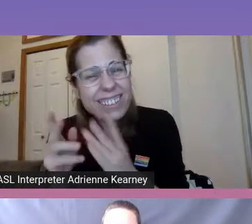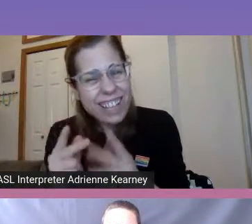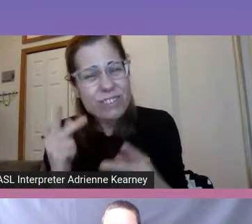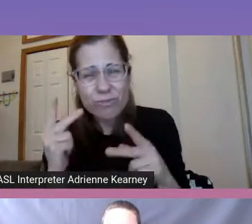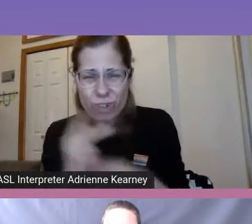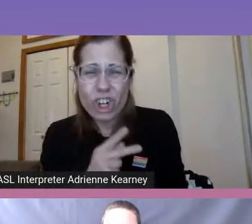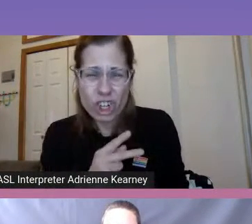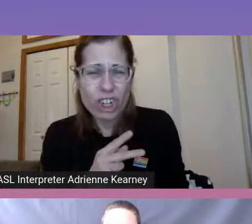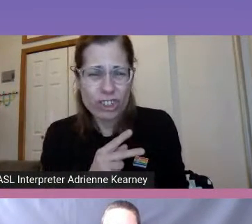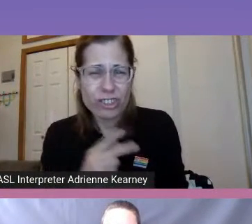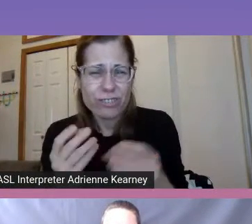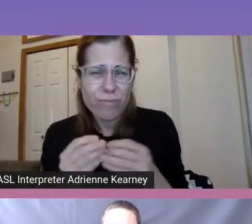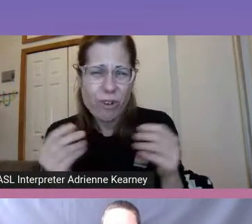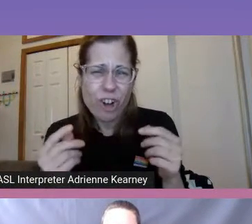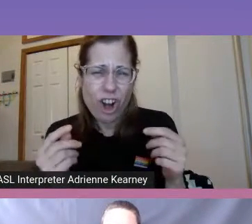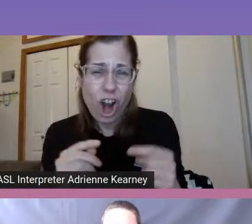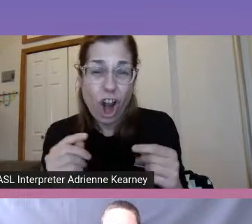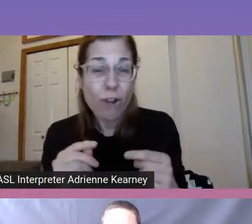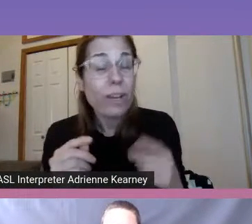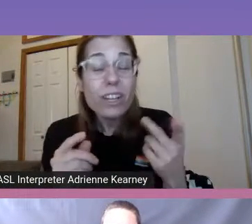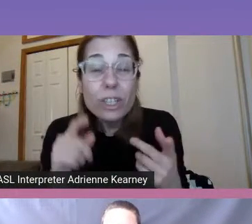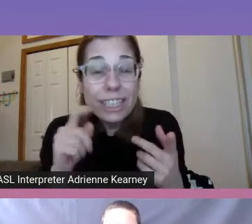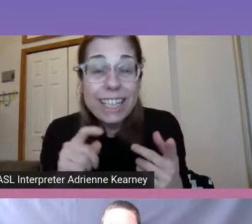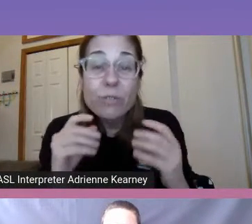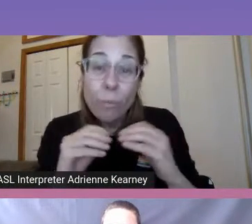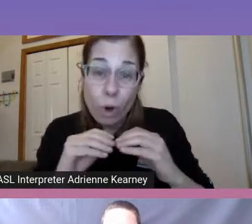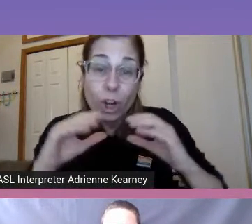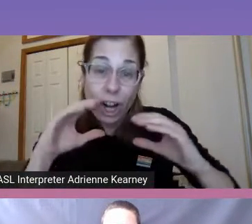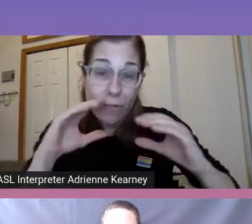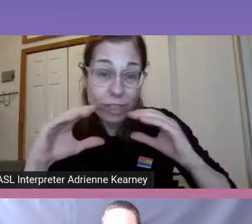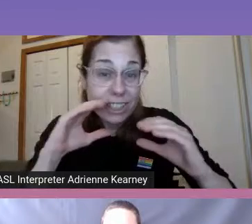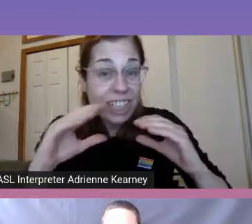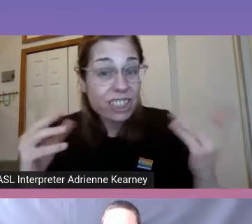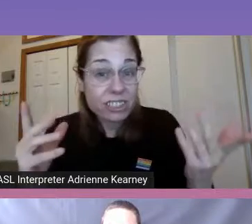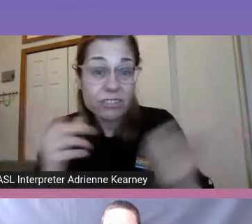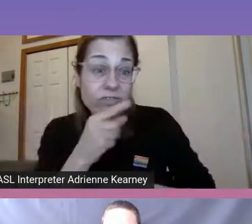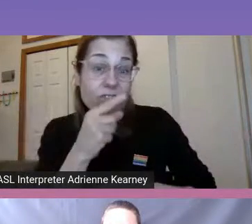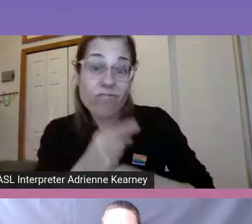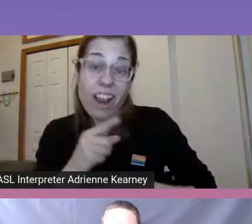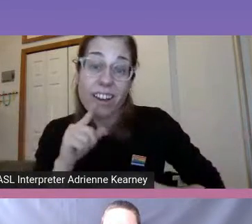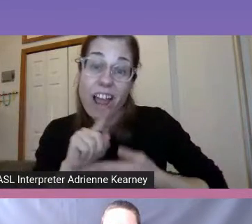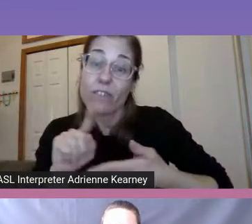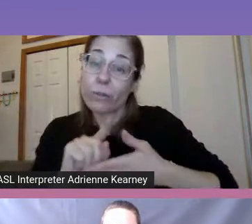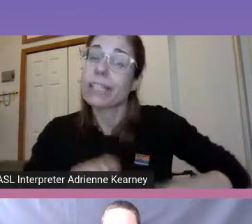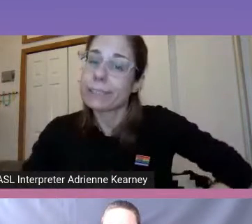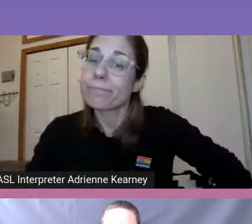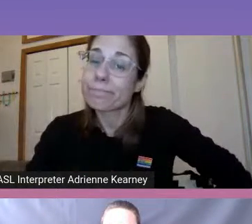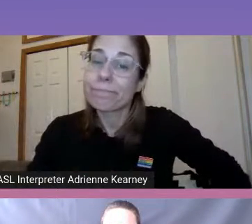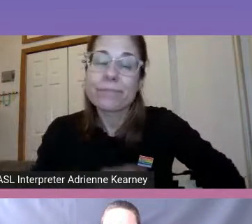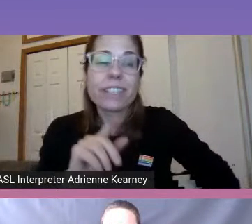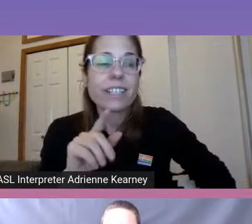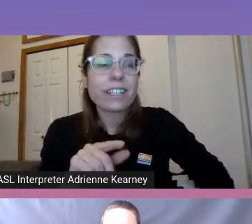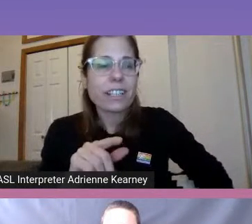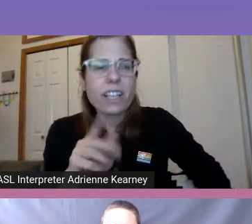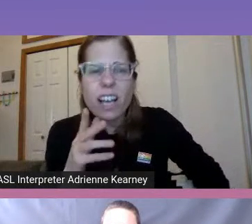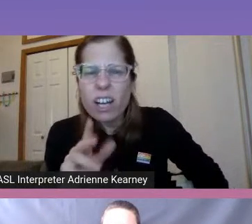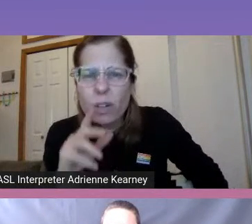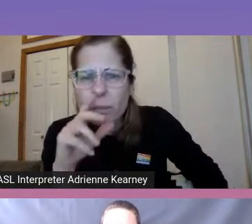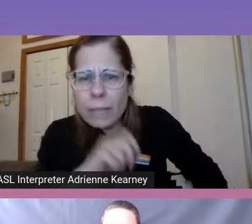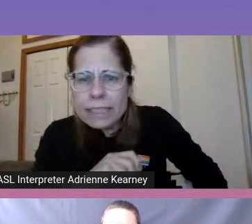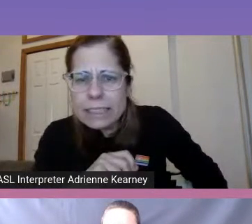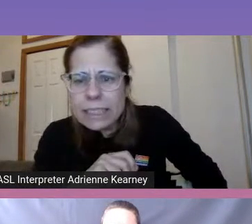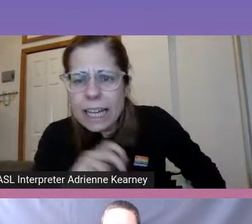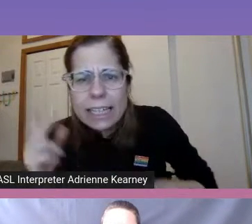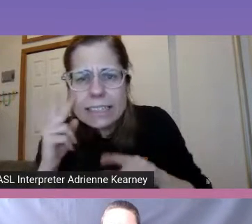enough conversations, and we should. You're right. Every week. I'm going to make sure I don't miss any questions. What is the ask that we have?